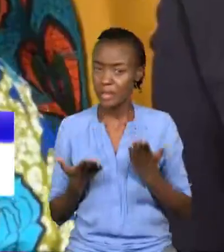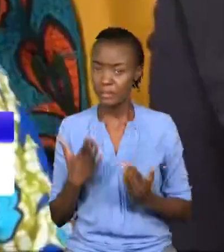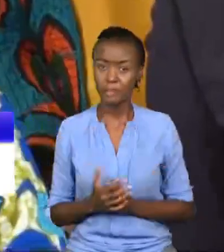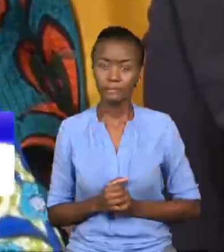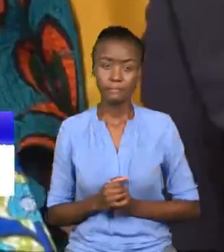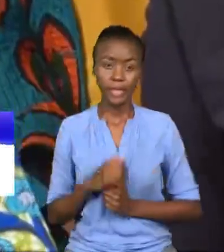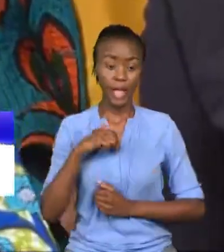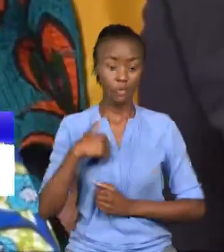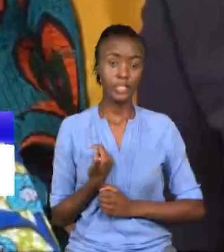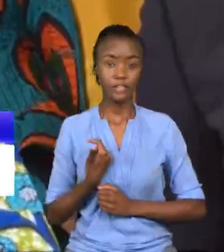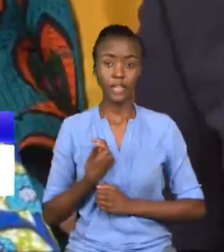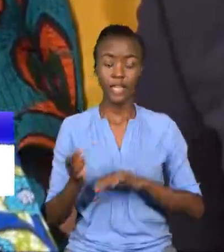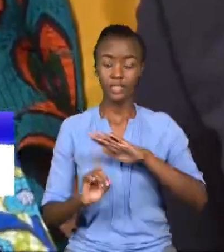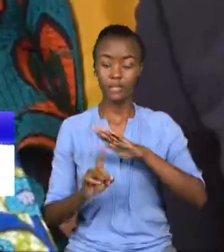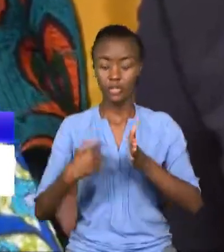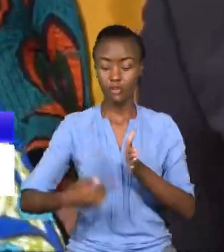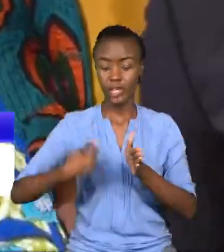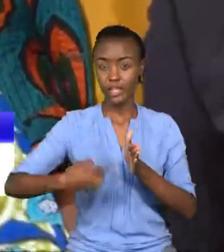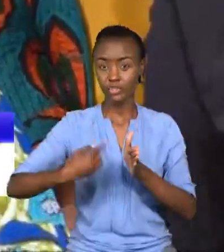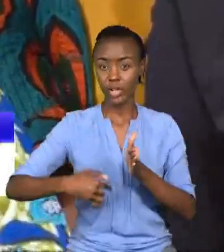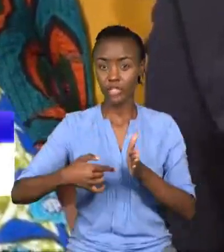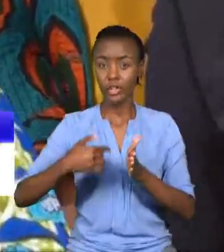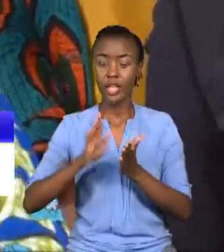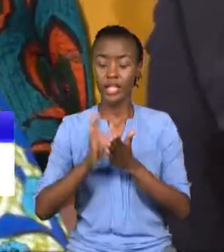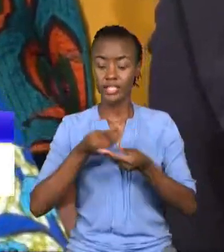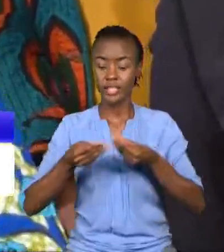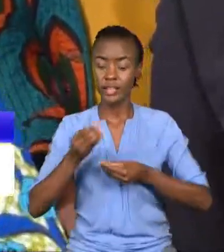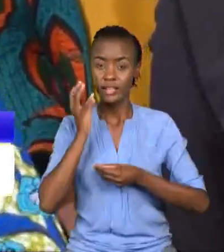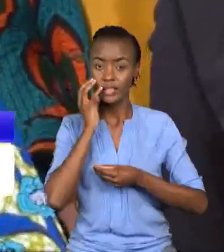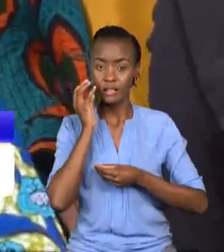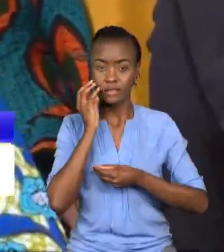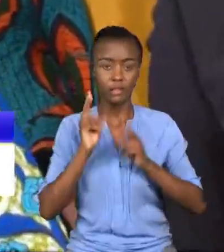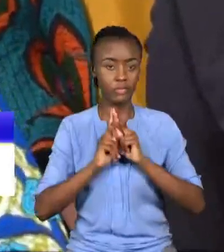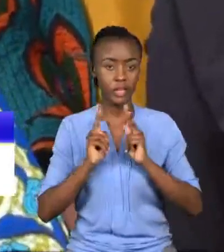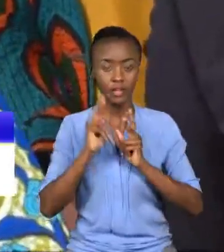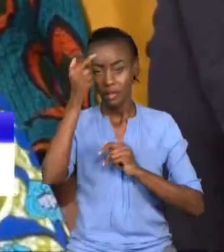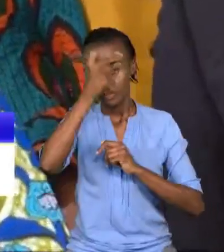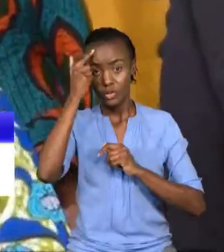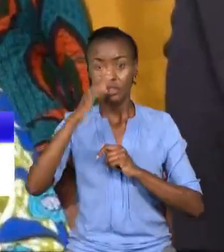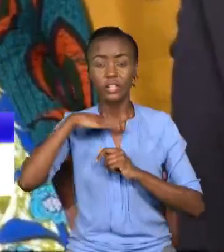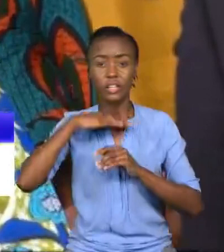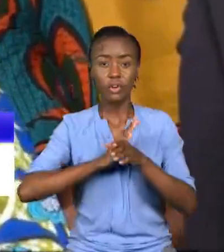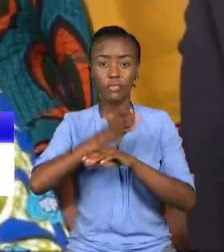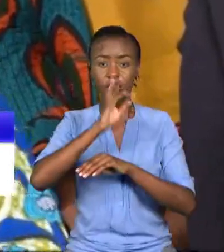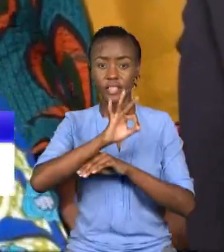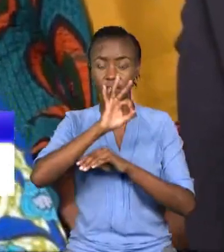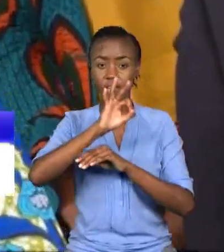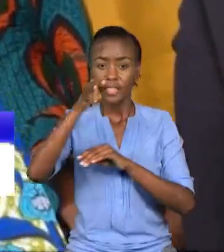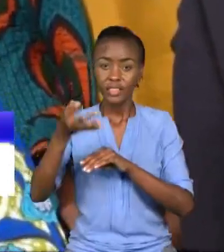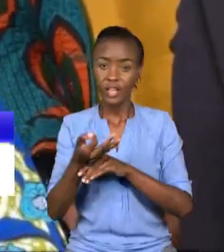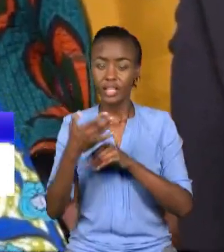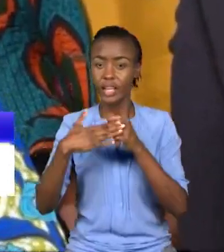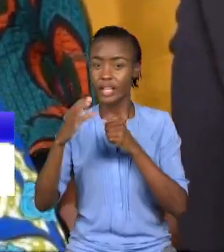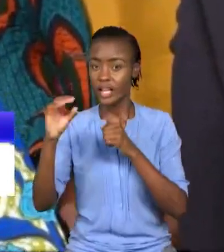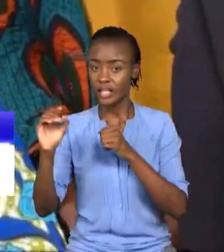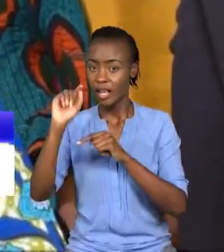We in the Ministry of Industrialization are really saddened by the loss of more than 3,900 Kenyans so